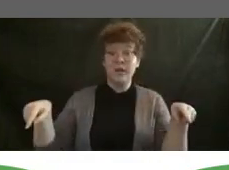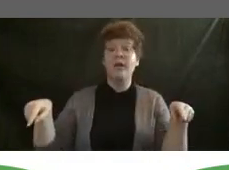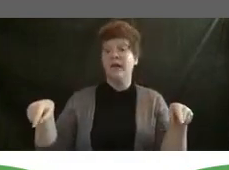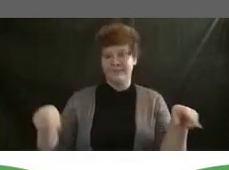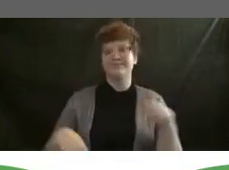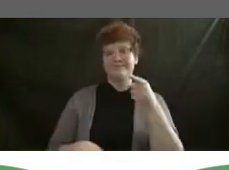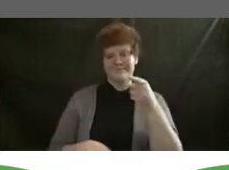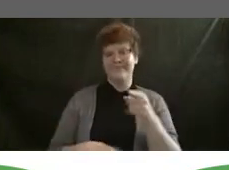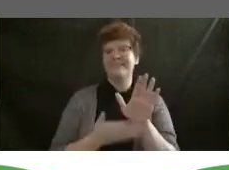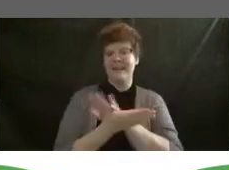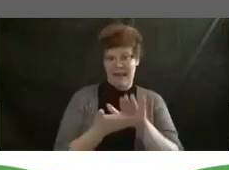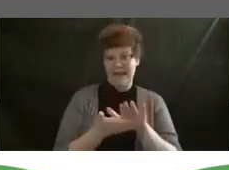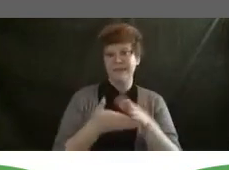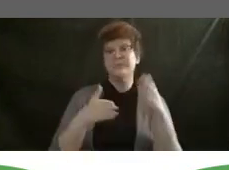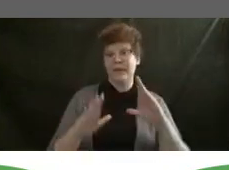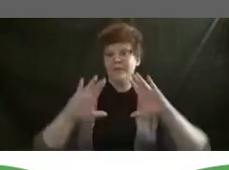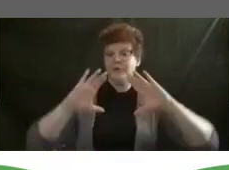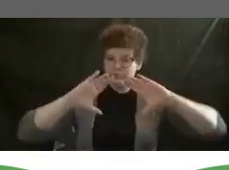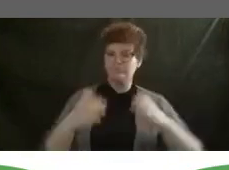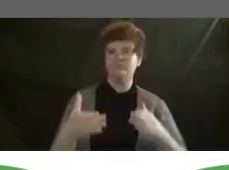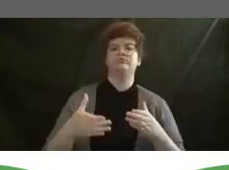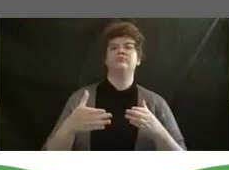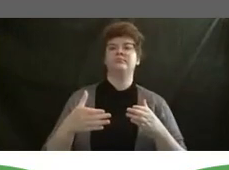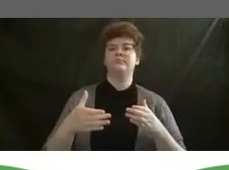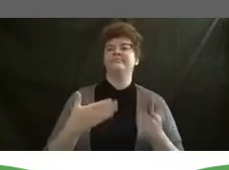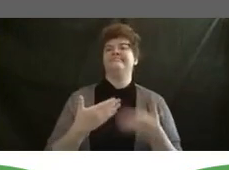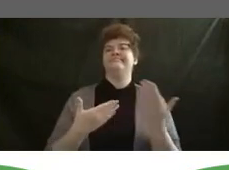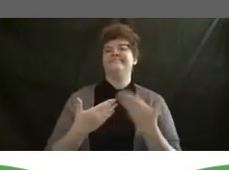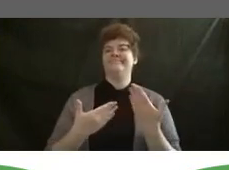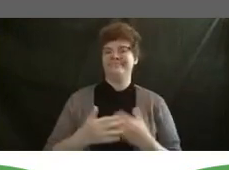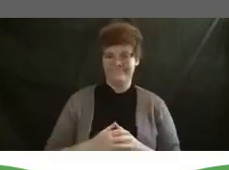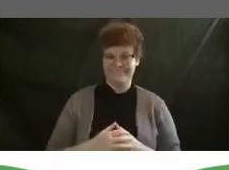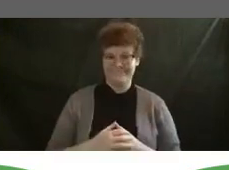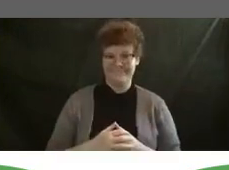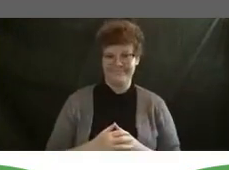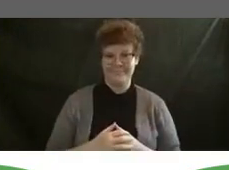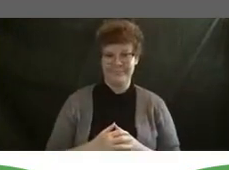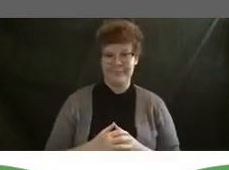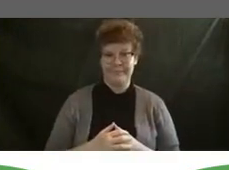of creating a really nice group. So the next thing that we want to do now